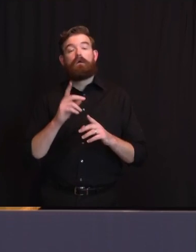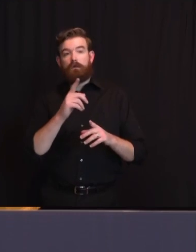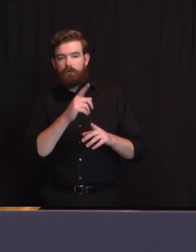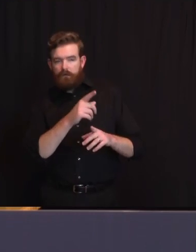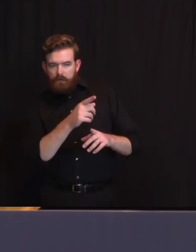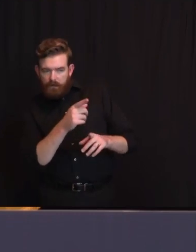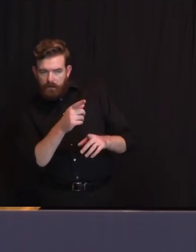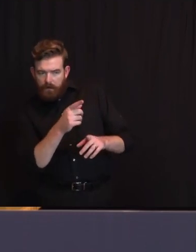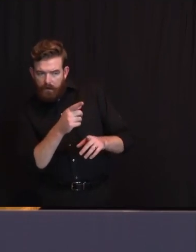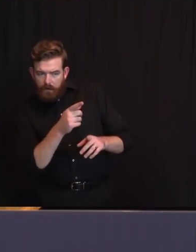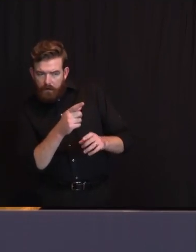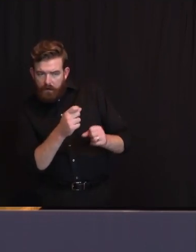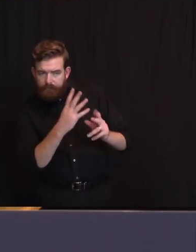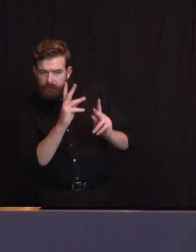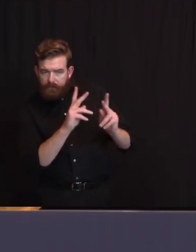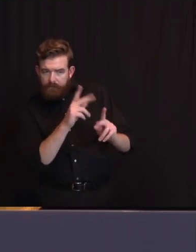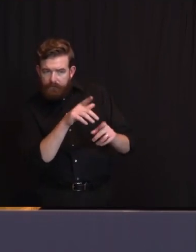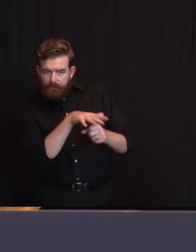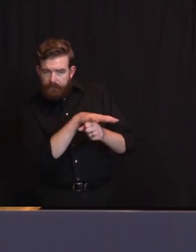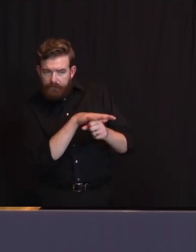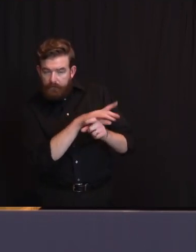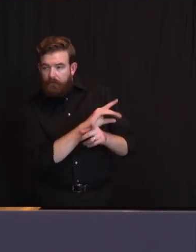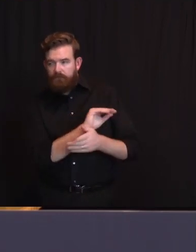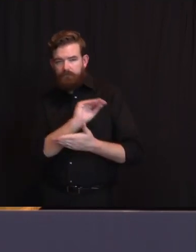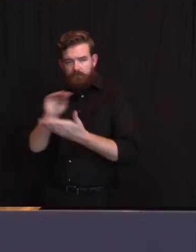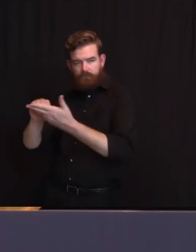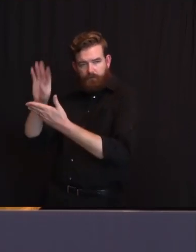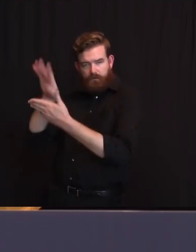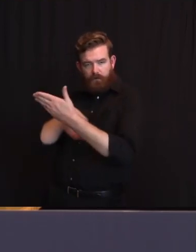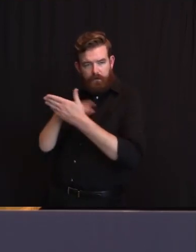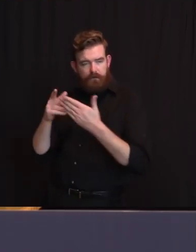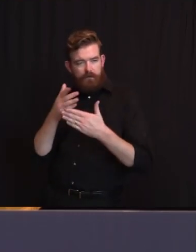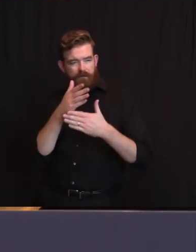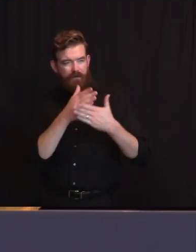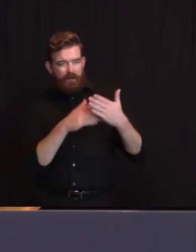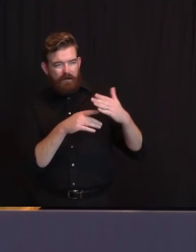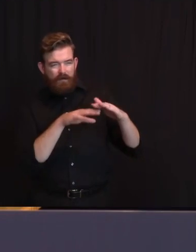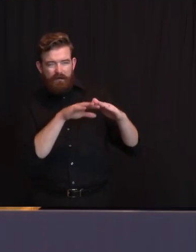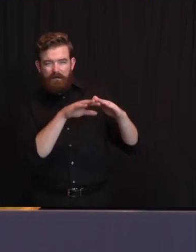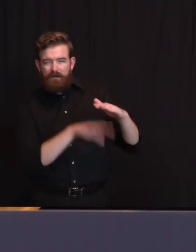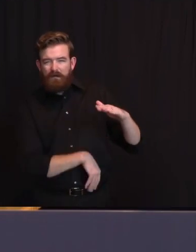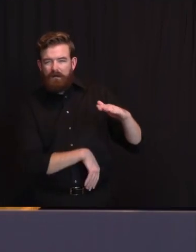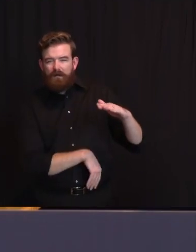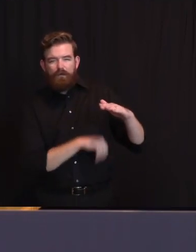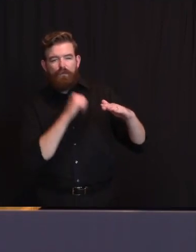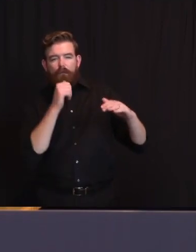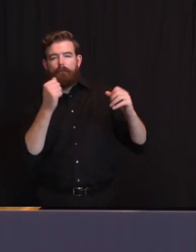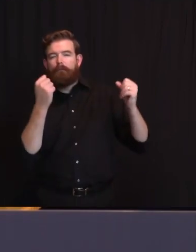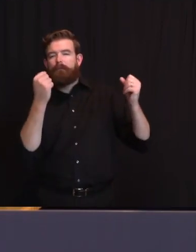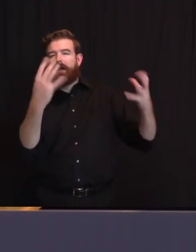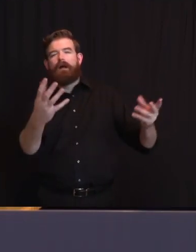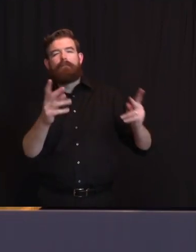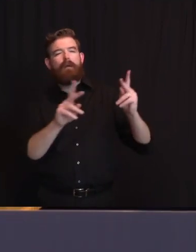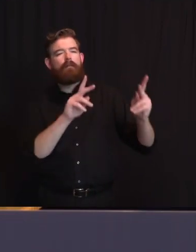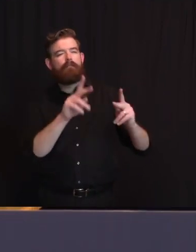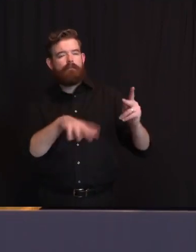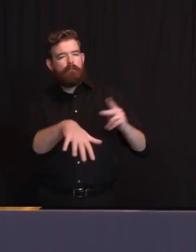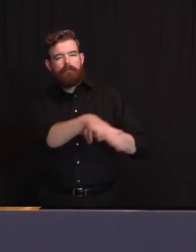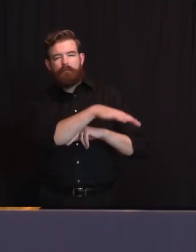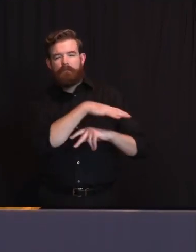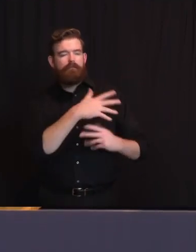of the percentage of our communities that fall below, the percentage of our population, indeed, that fall below. There's an article today, Newark and Jersey City